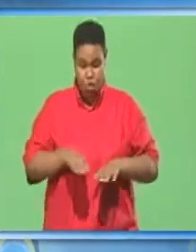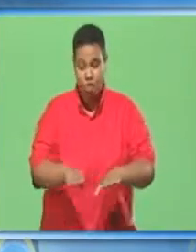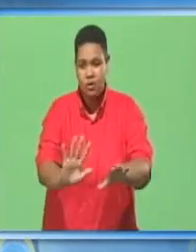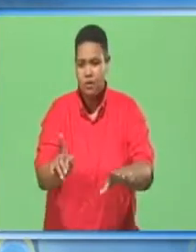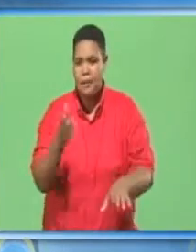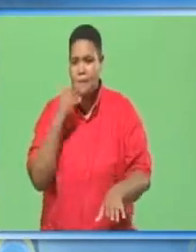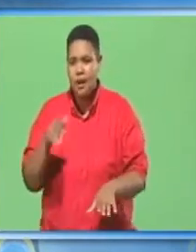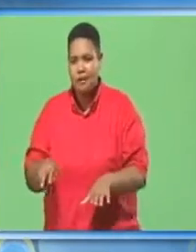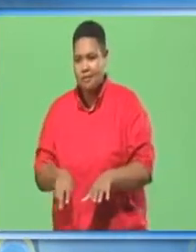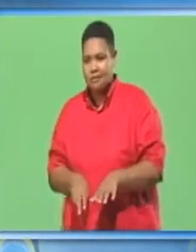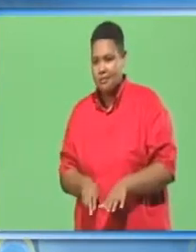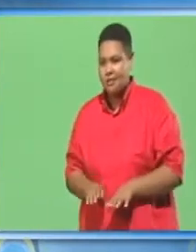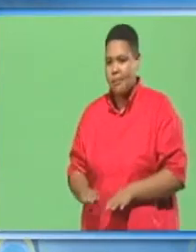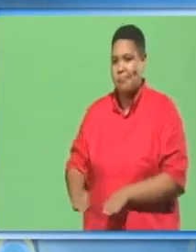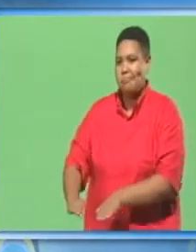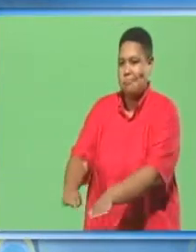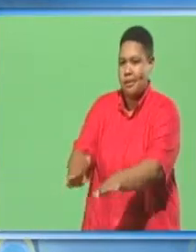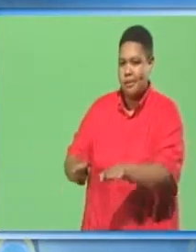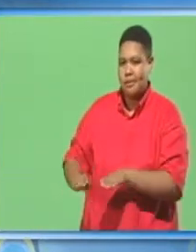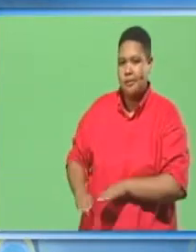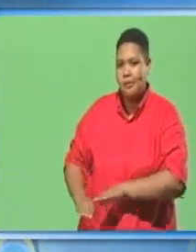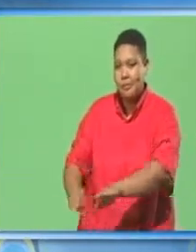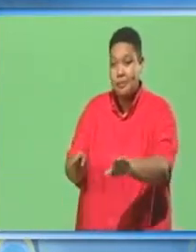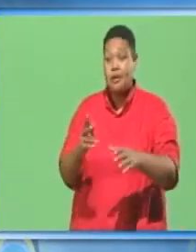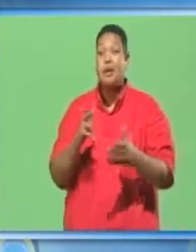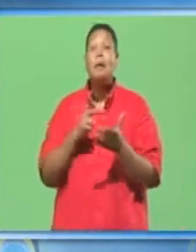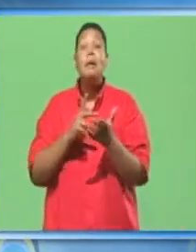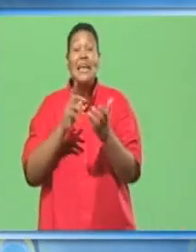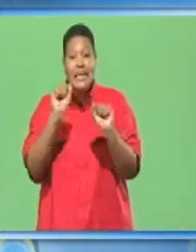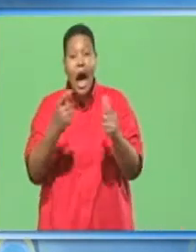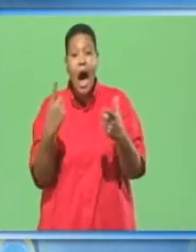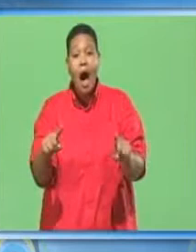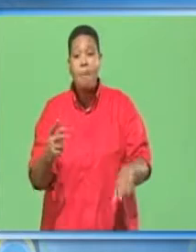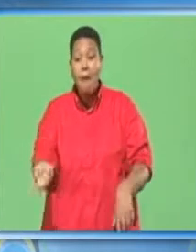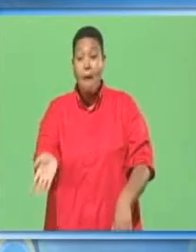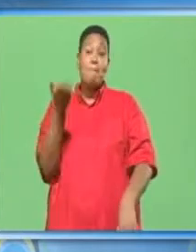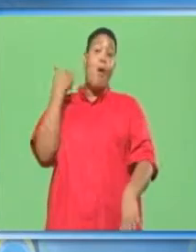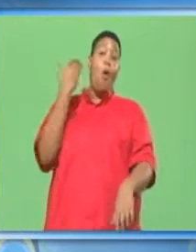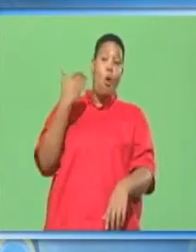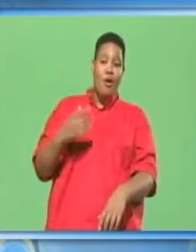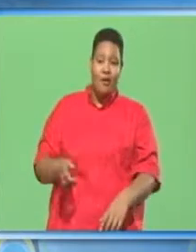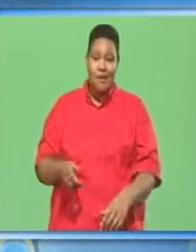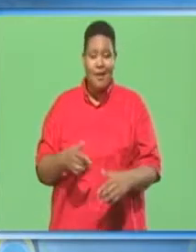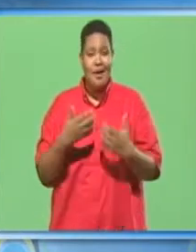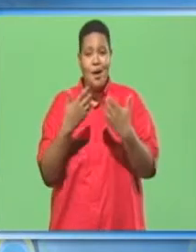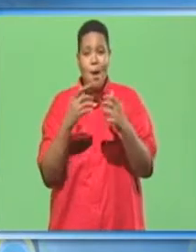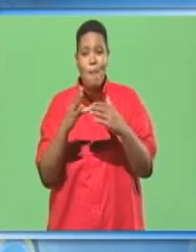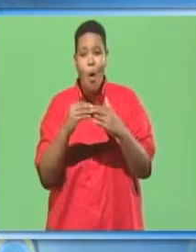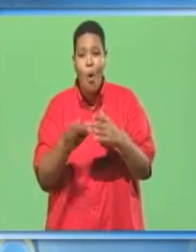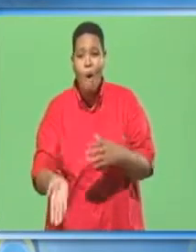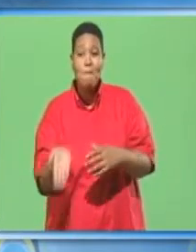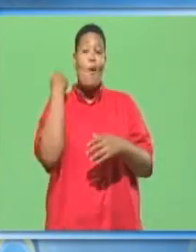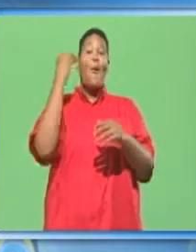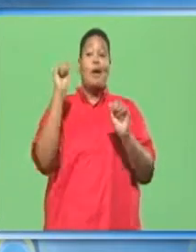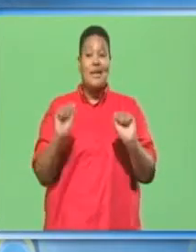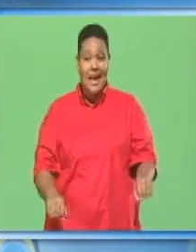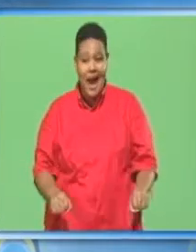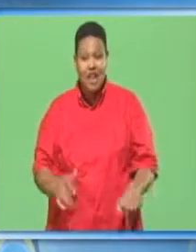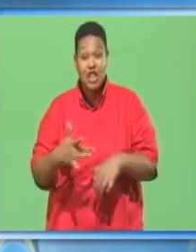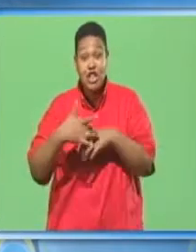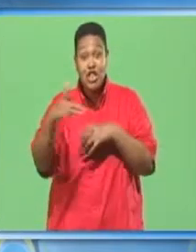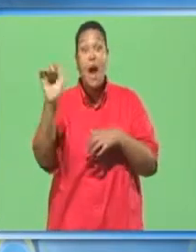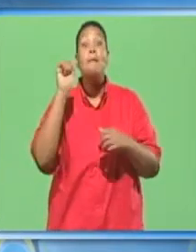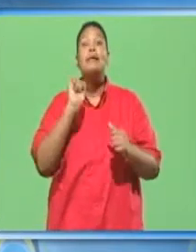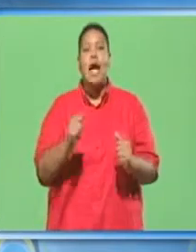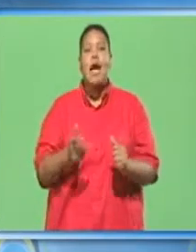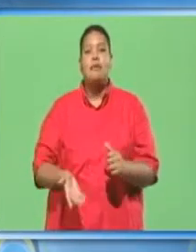kick back and throw the wood straight back from the saw blade. Sharp saw blades are less likely to kick back. When you turn